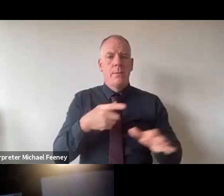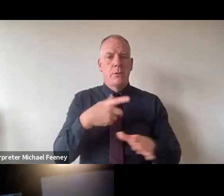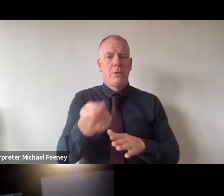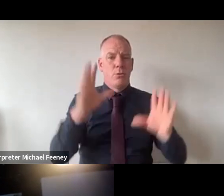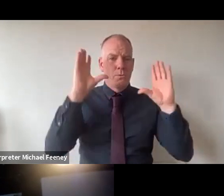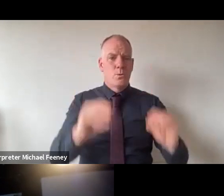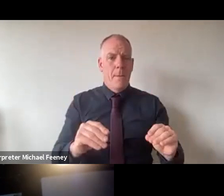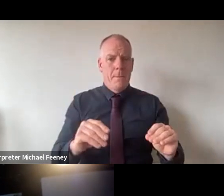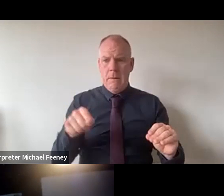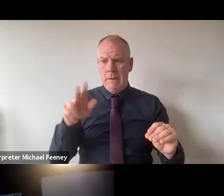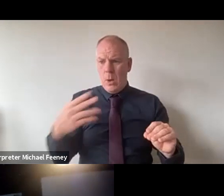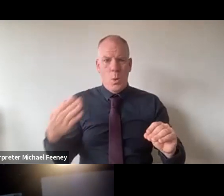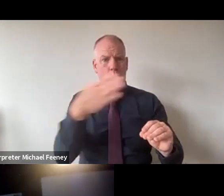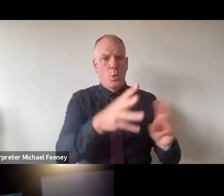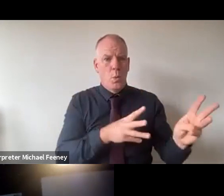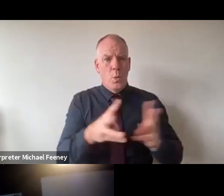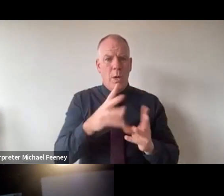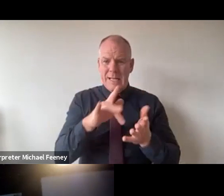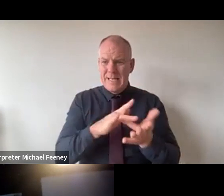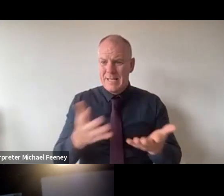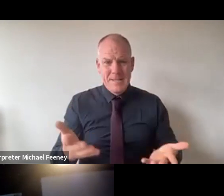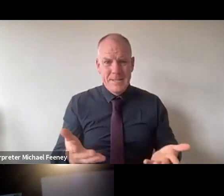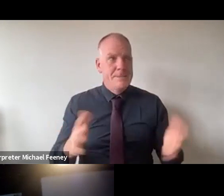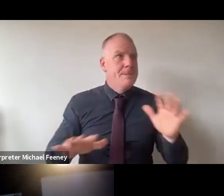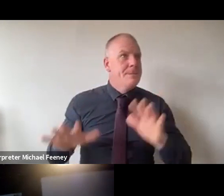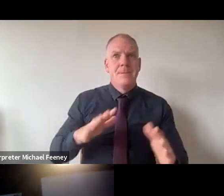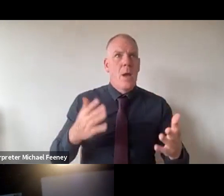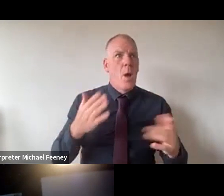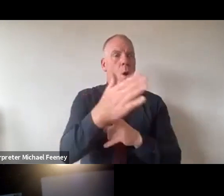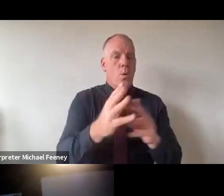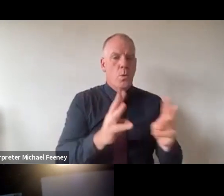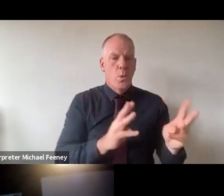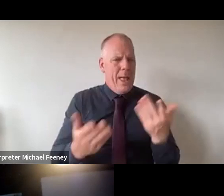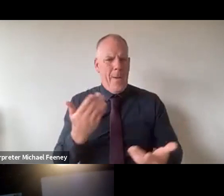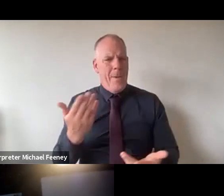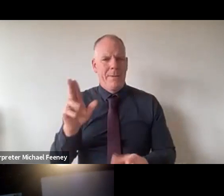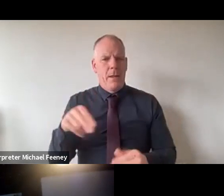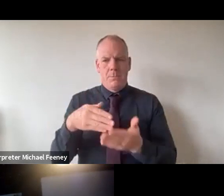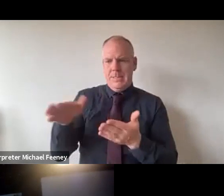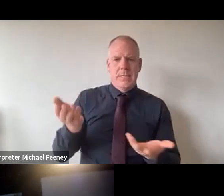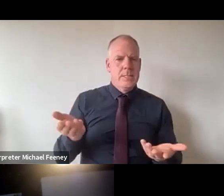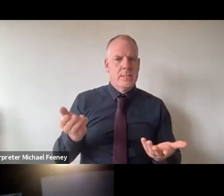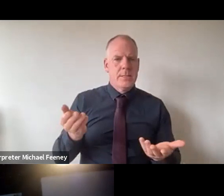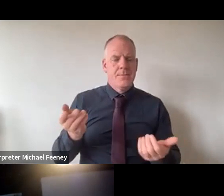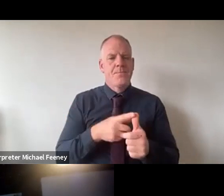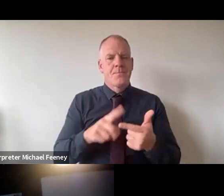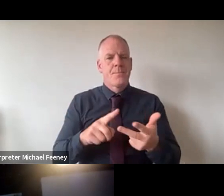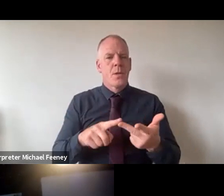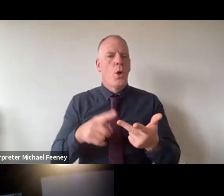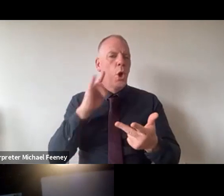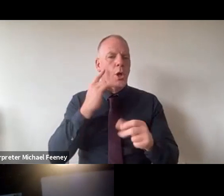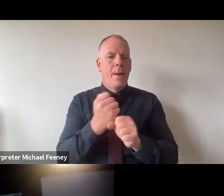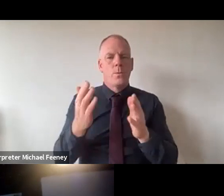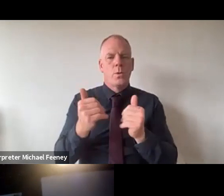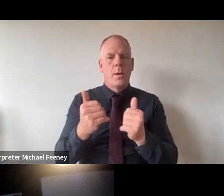off in the country or in the city and they had no other means to get to work. We heard about stores only accepting